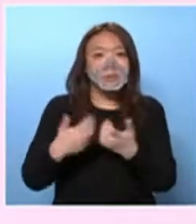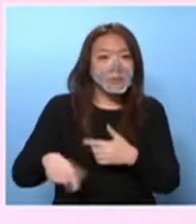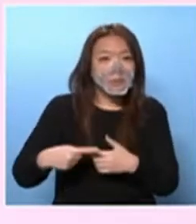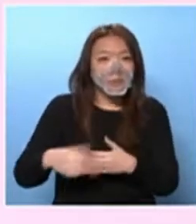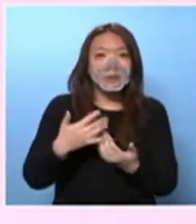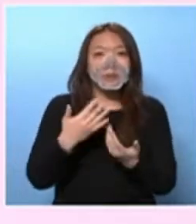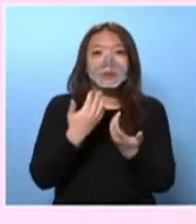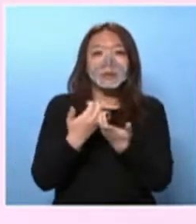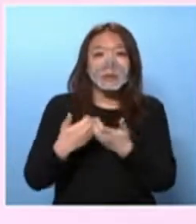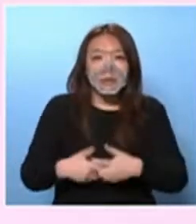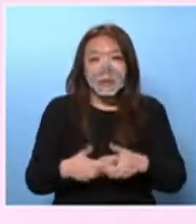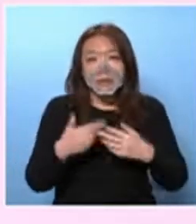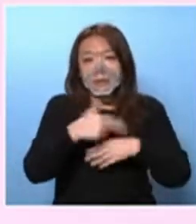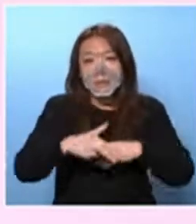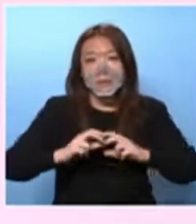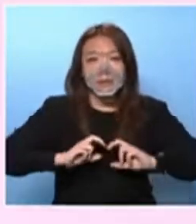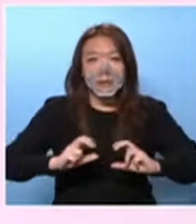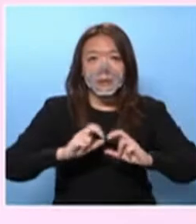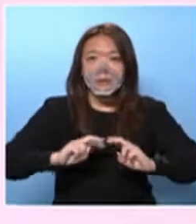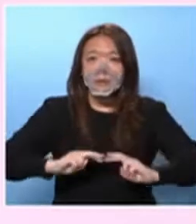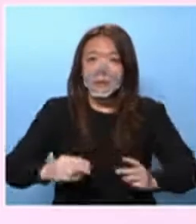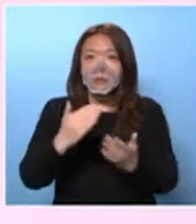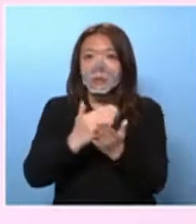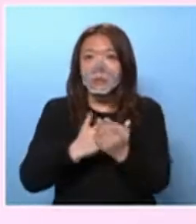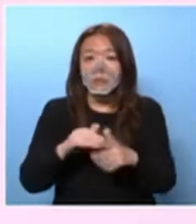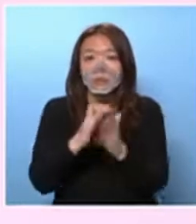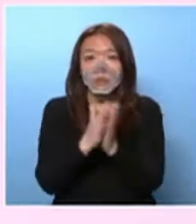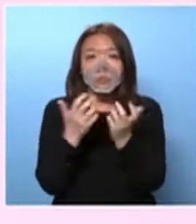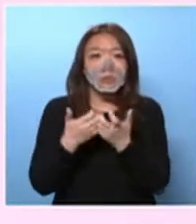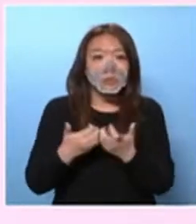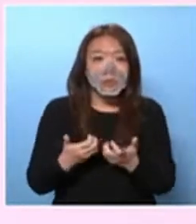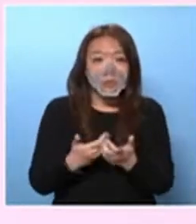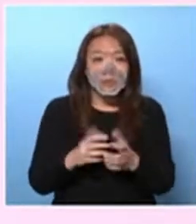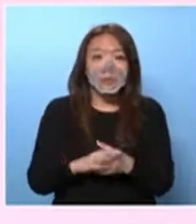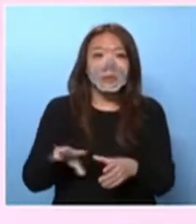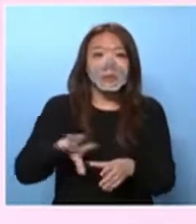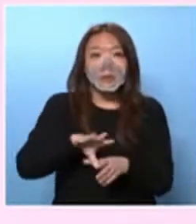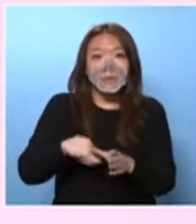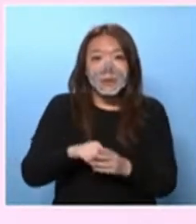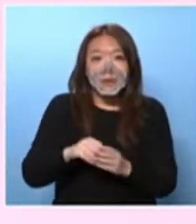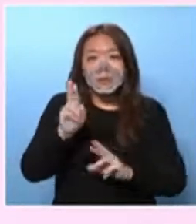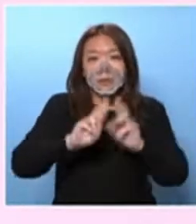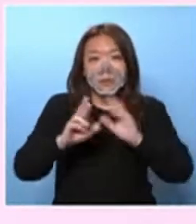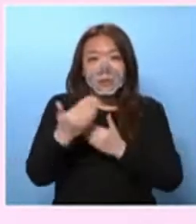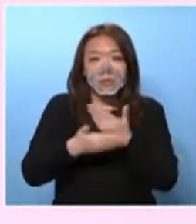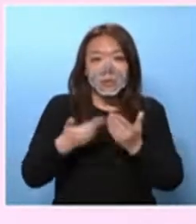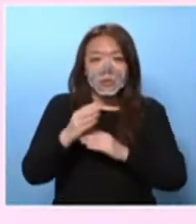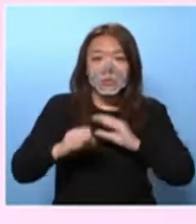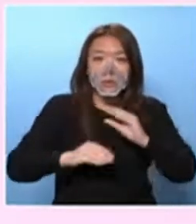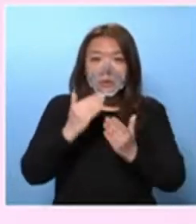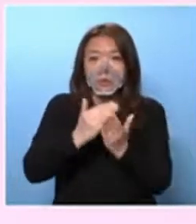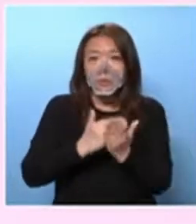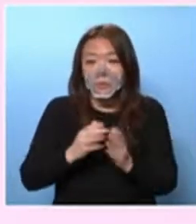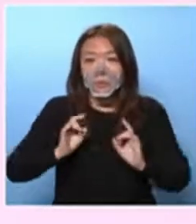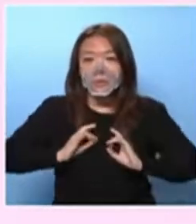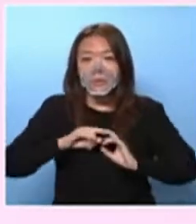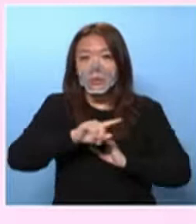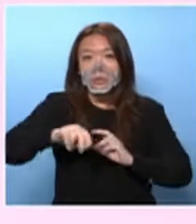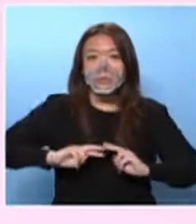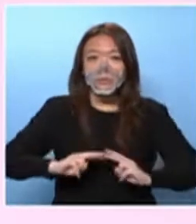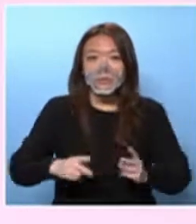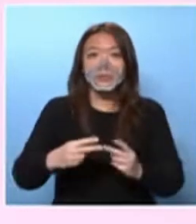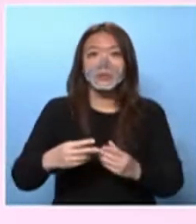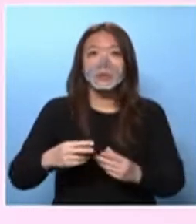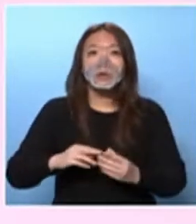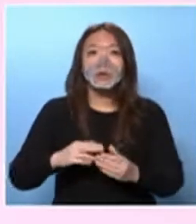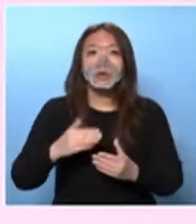under the government's land sale programs, and the remaining from railway property developments in design stage. The above figures have not taken into account